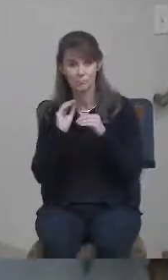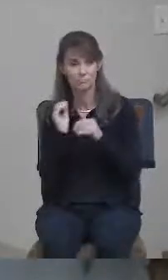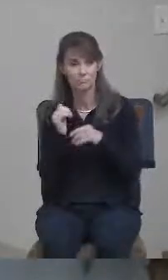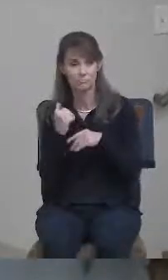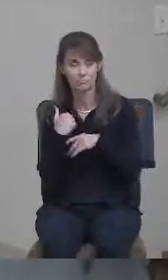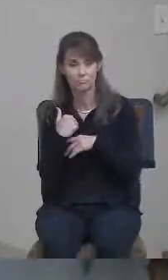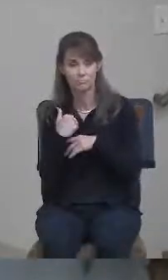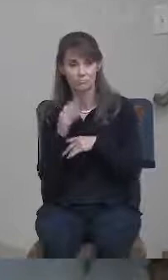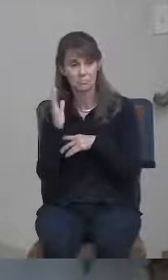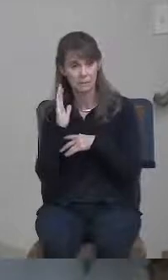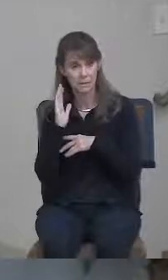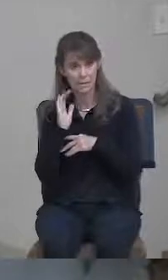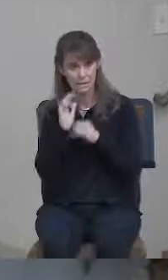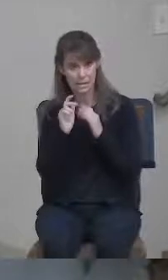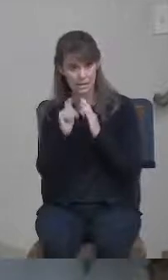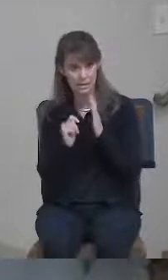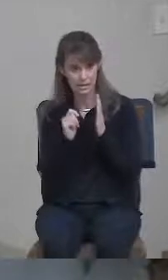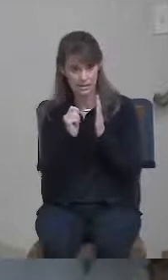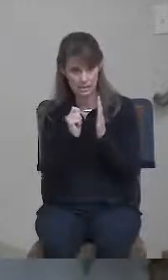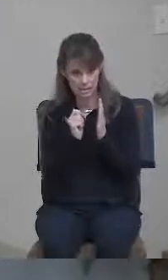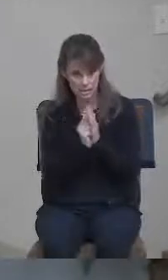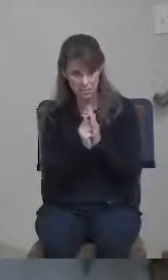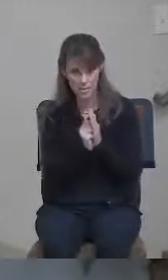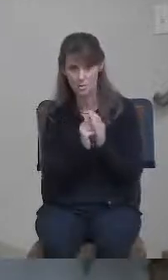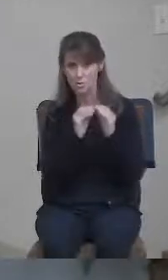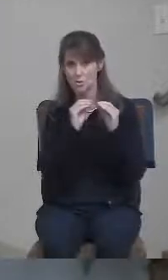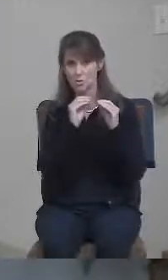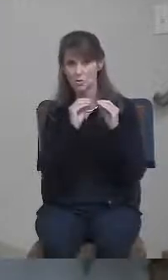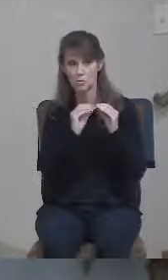the preacher gave his permission.